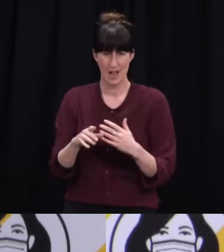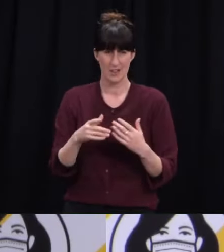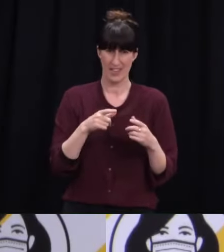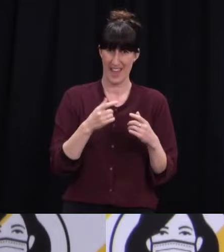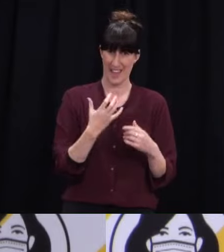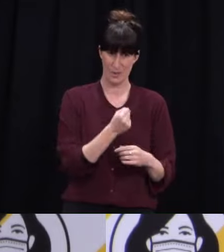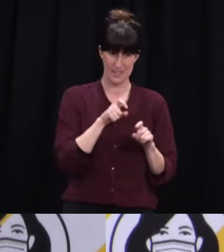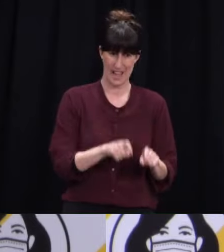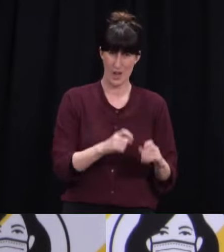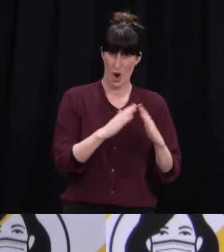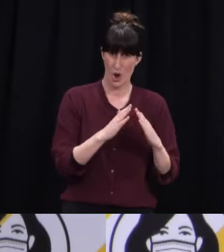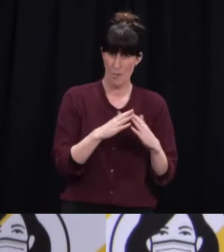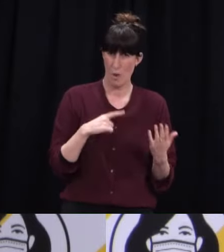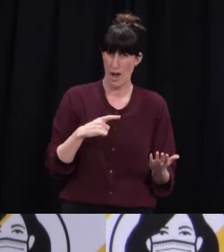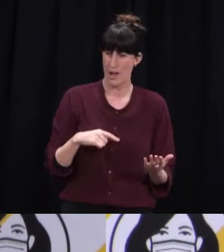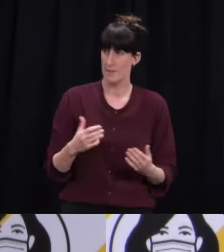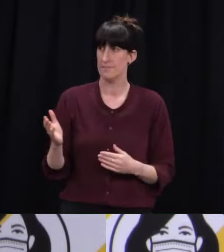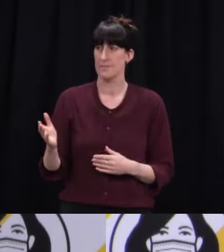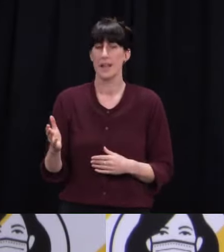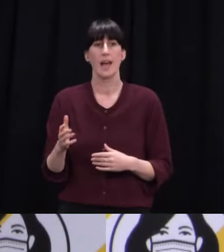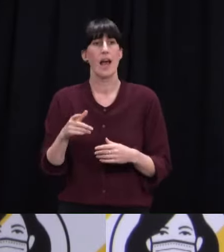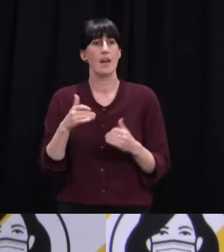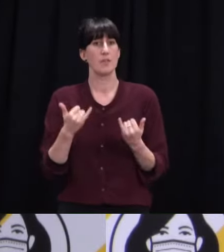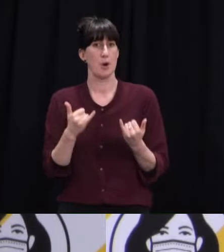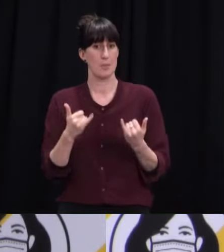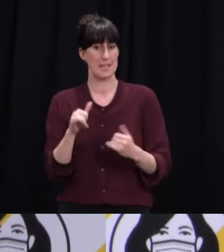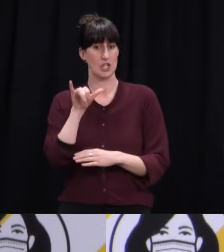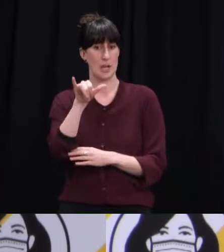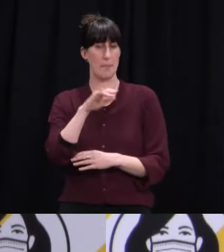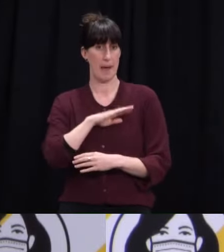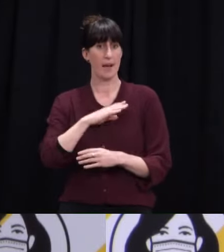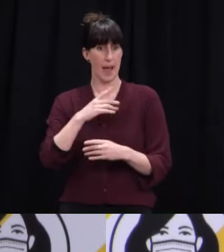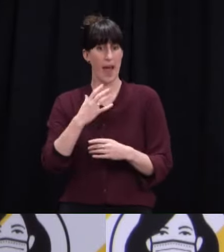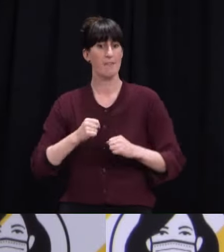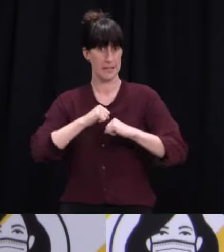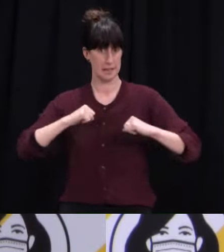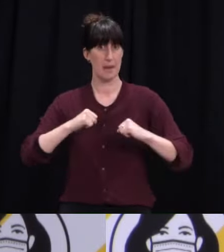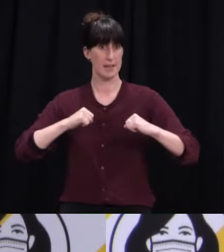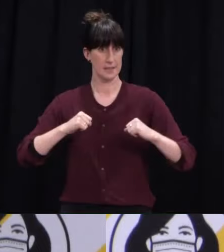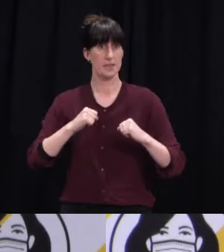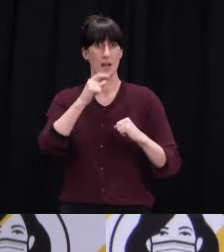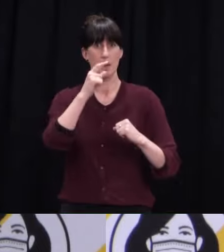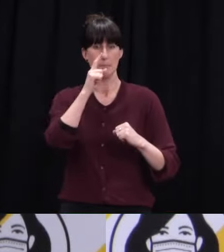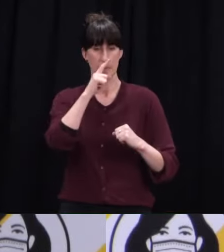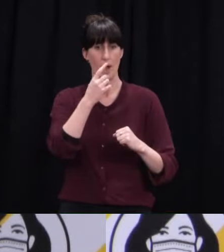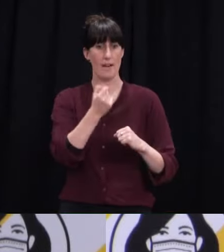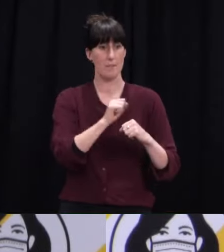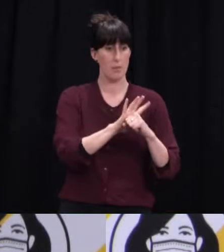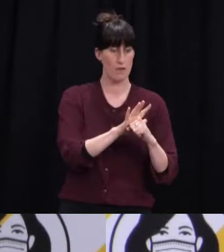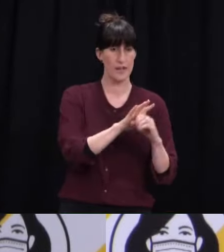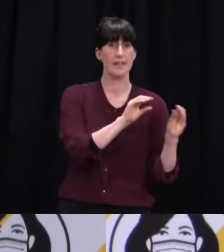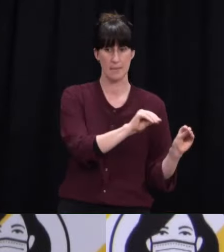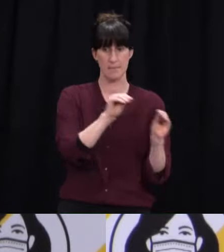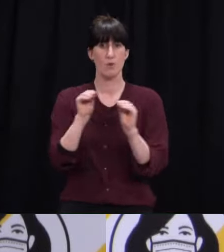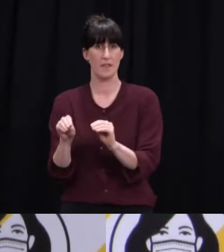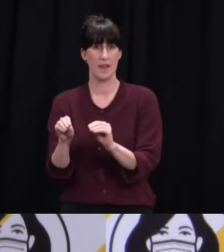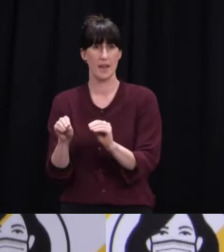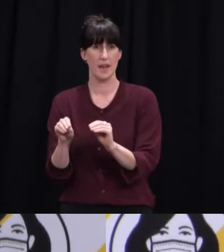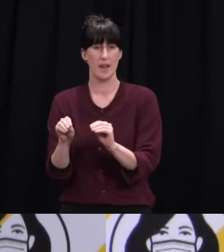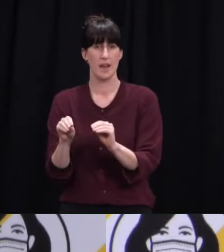some logistical considerations around that, but we have capacity at the jet park to be able to accommodate positive cases. So it will be a public